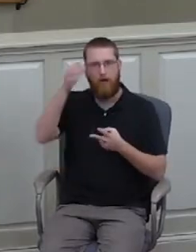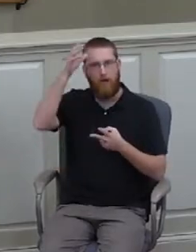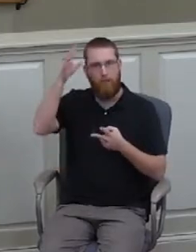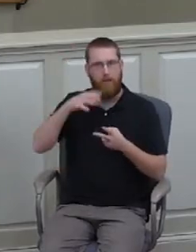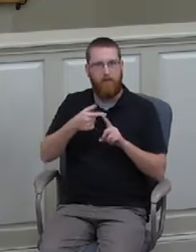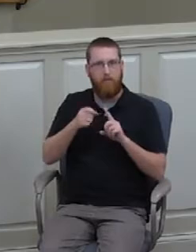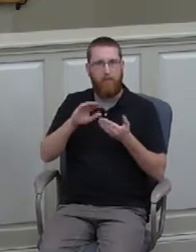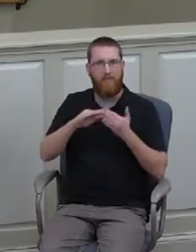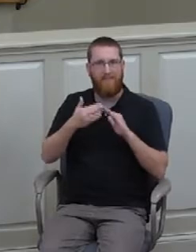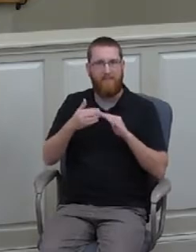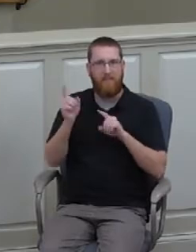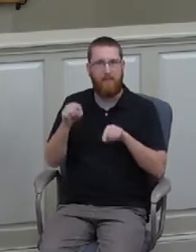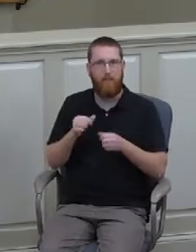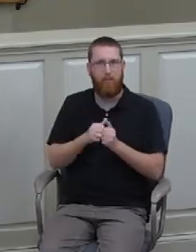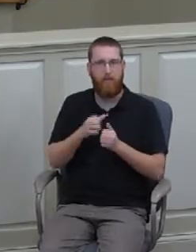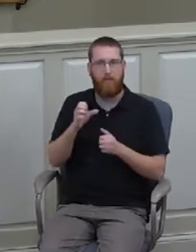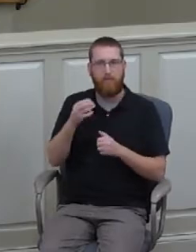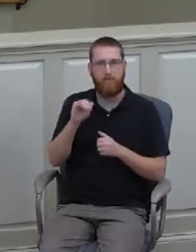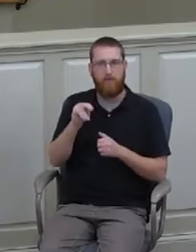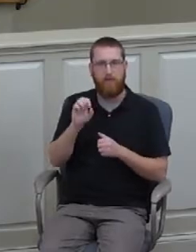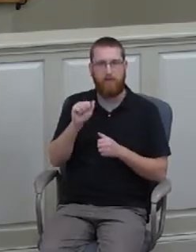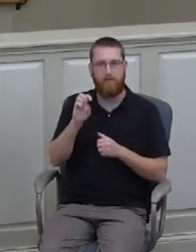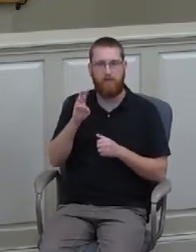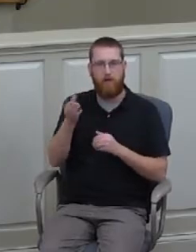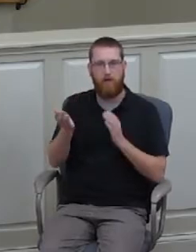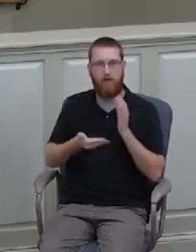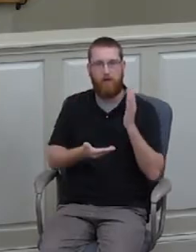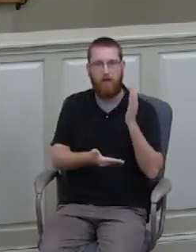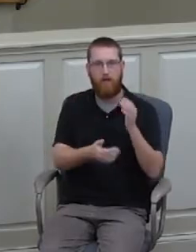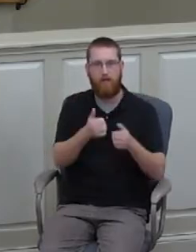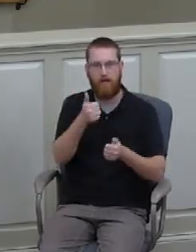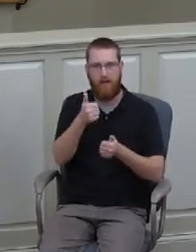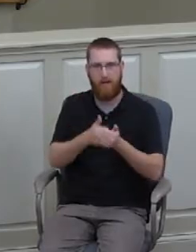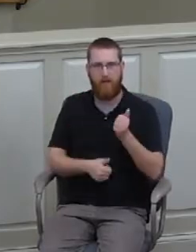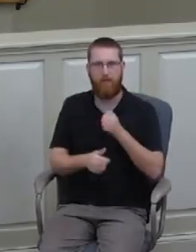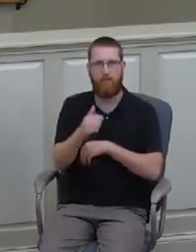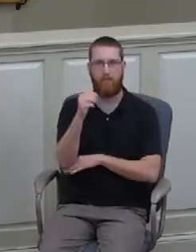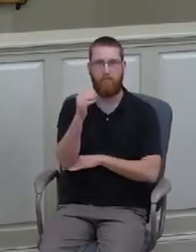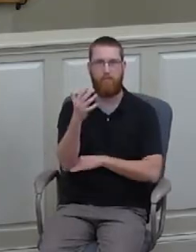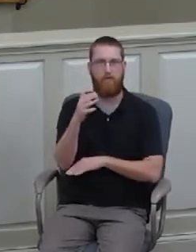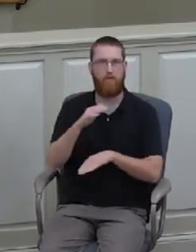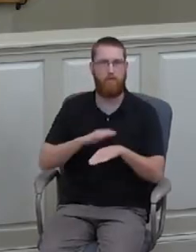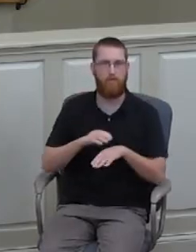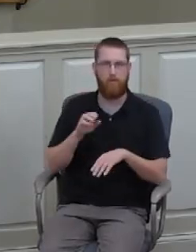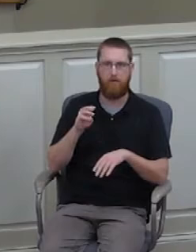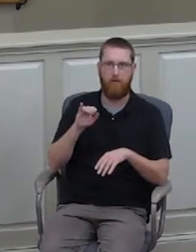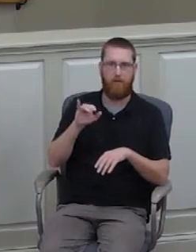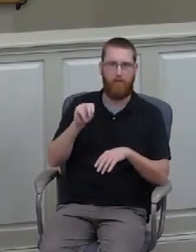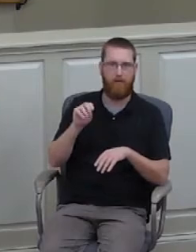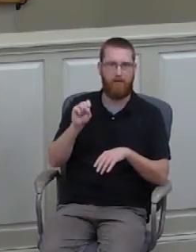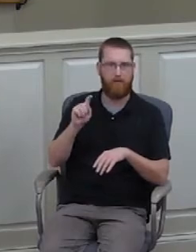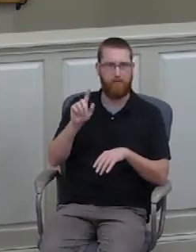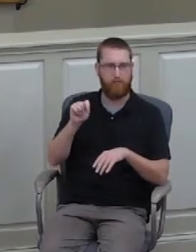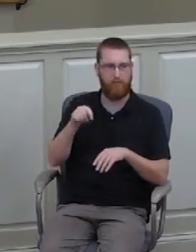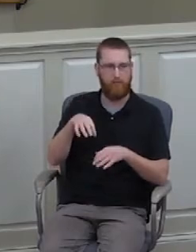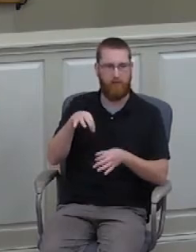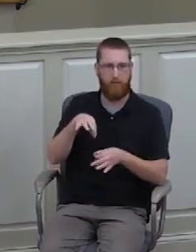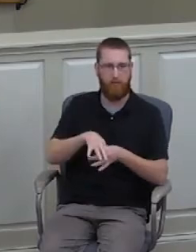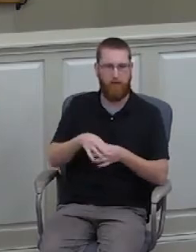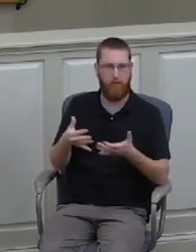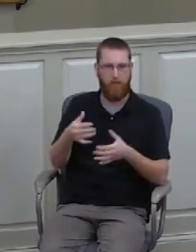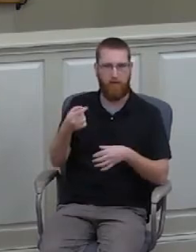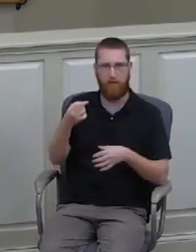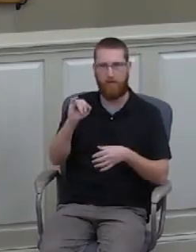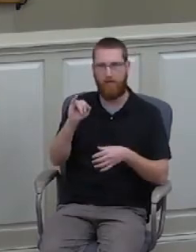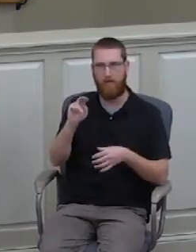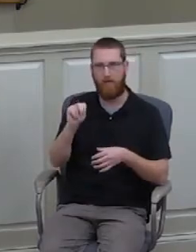city came with chainsaws and cut down every single shade tree on Main Street and planted ginkgo trees. So I